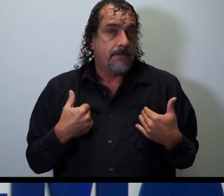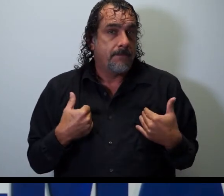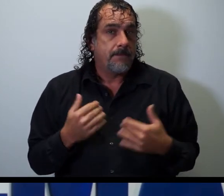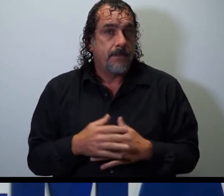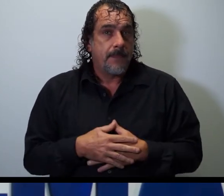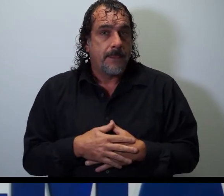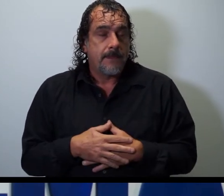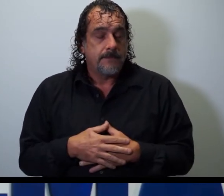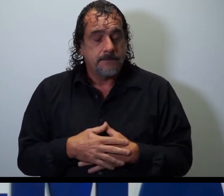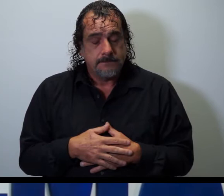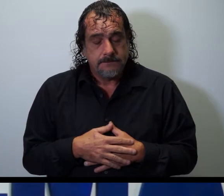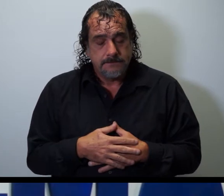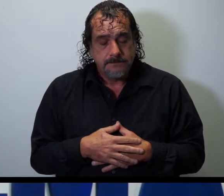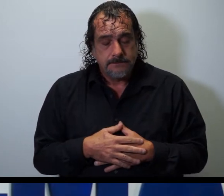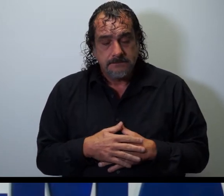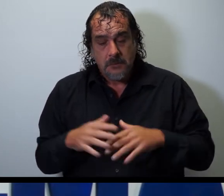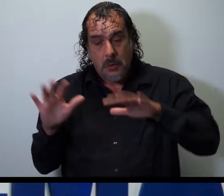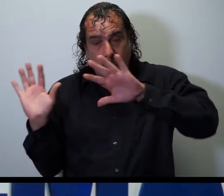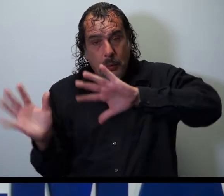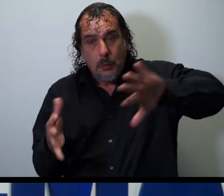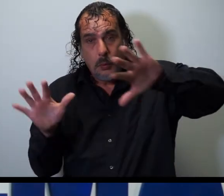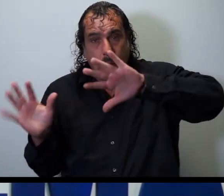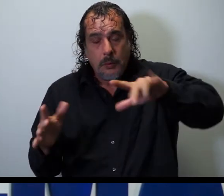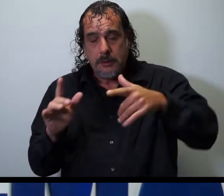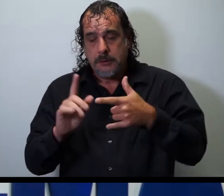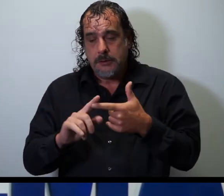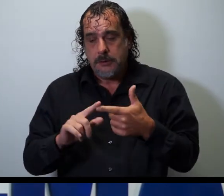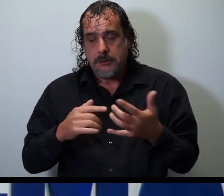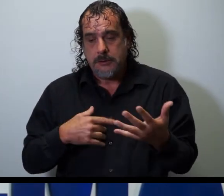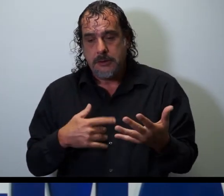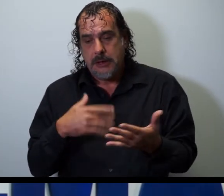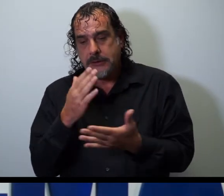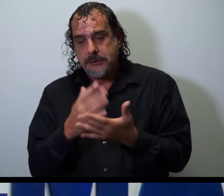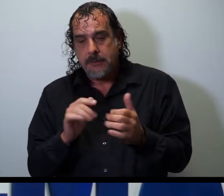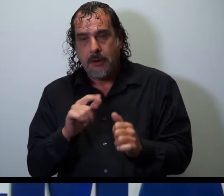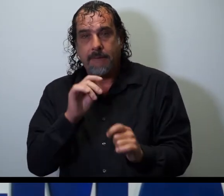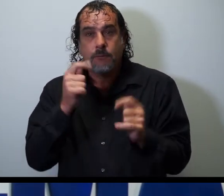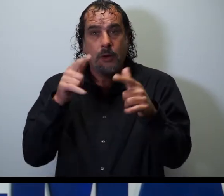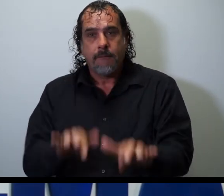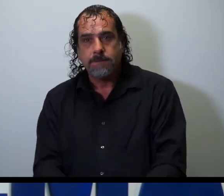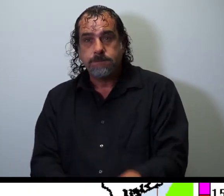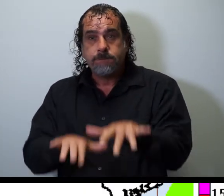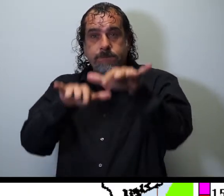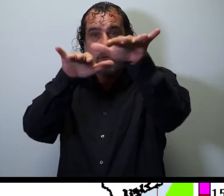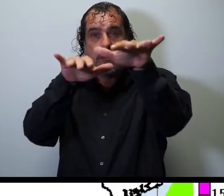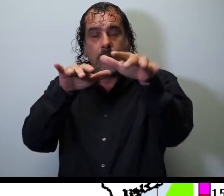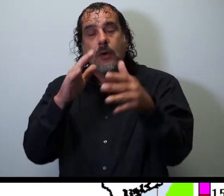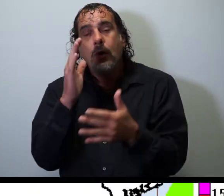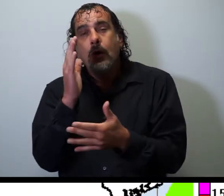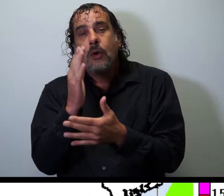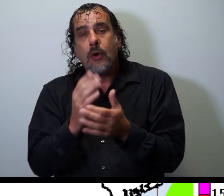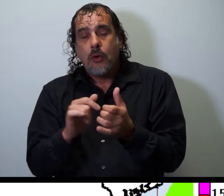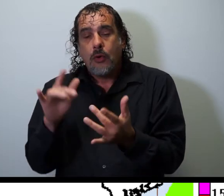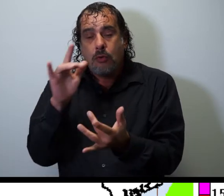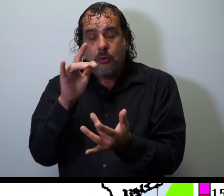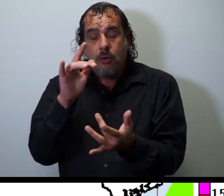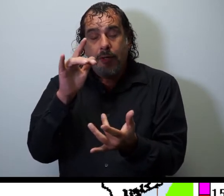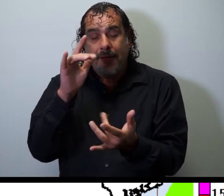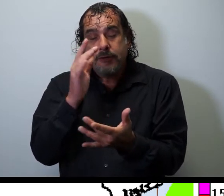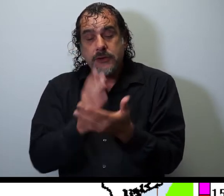to experience severe weather, such as high wind, tornadoes, and some flash flooding in areas. Some portions